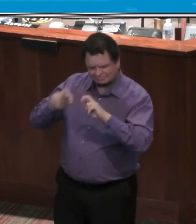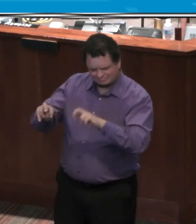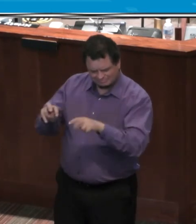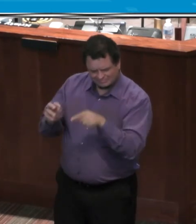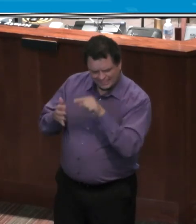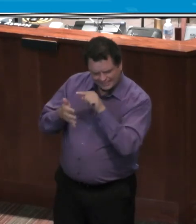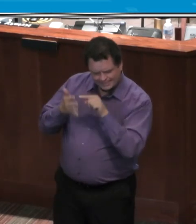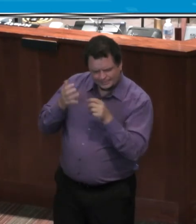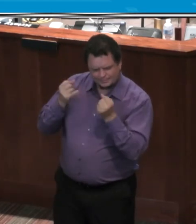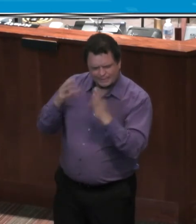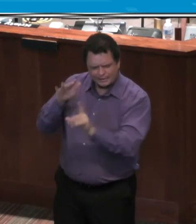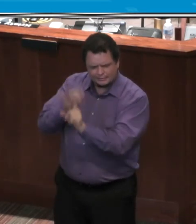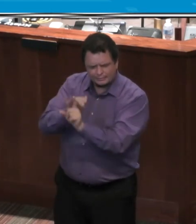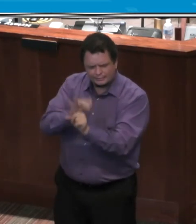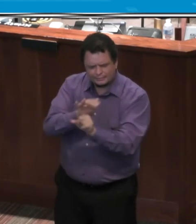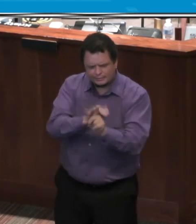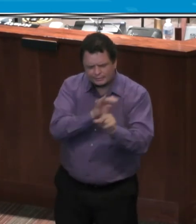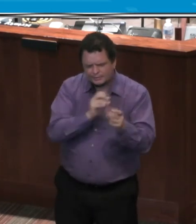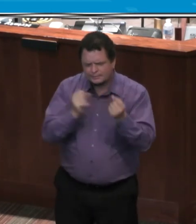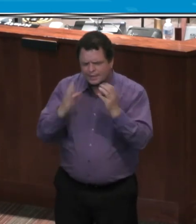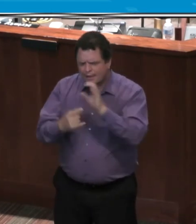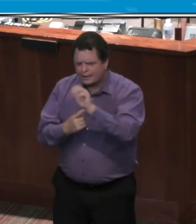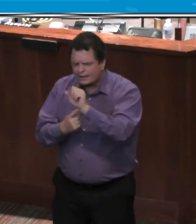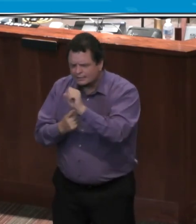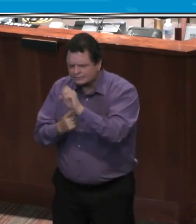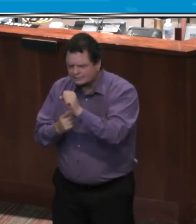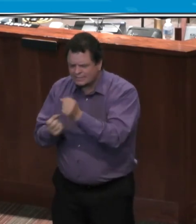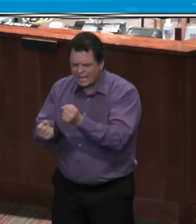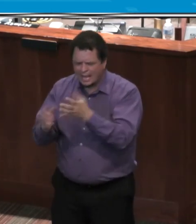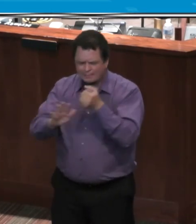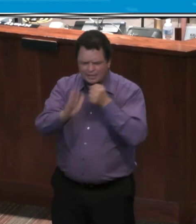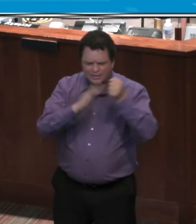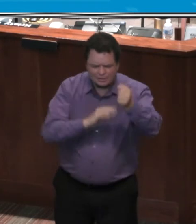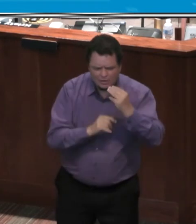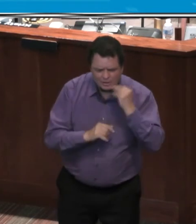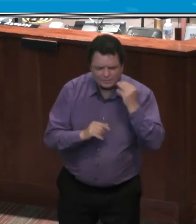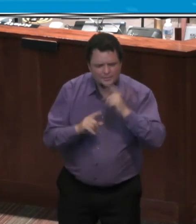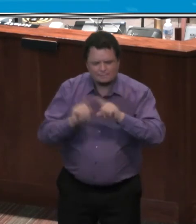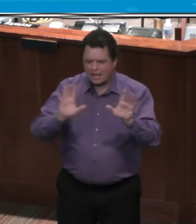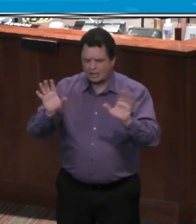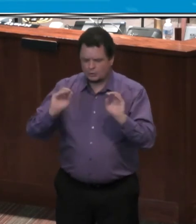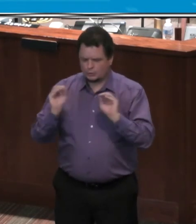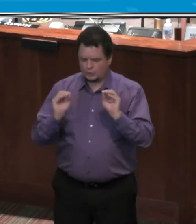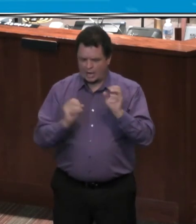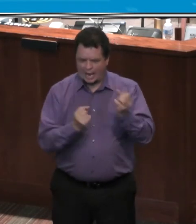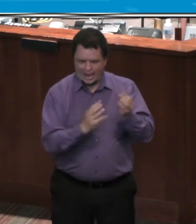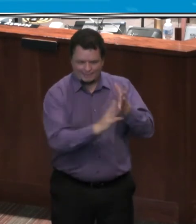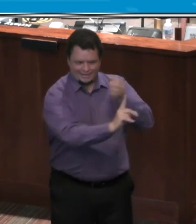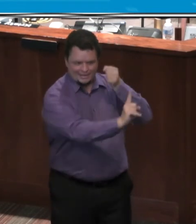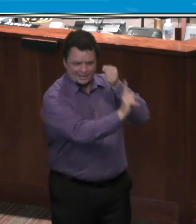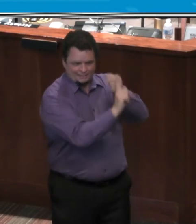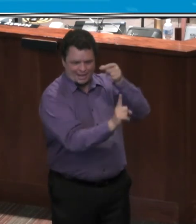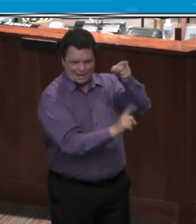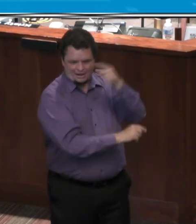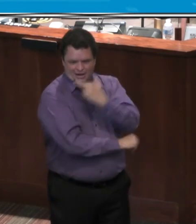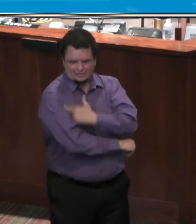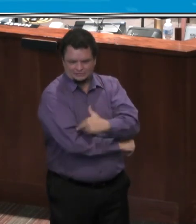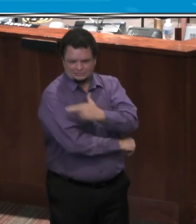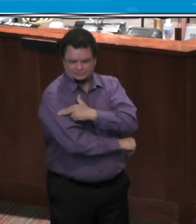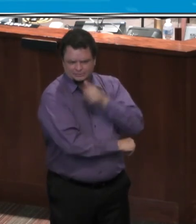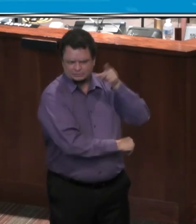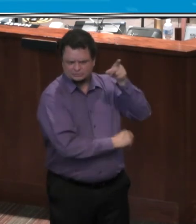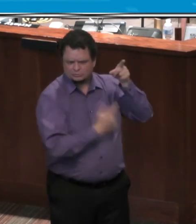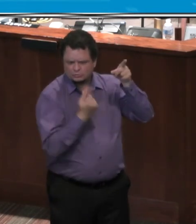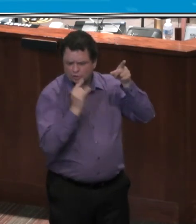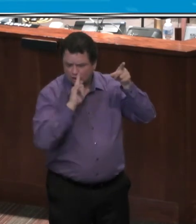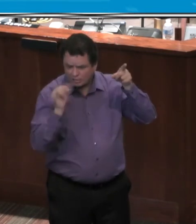don't know how COVID is impacting the hospital. So we need to go to the hospital partners to speak on that. And they've been very gracious. We've gotten all